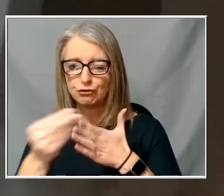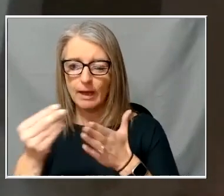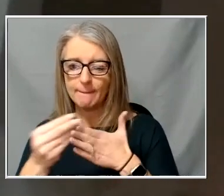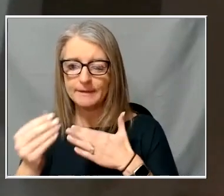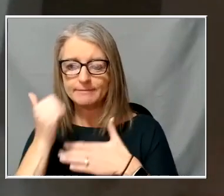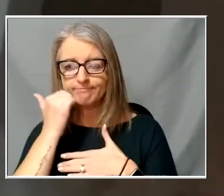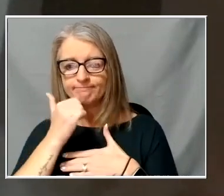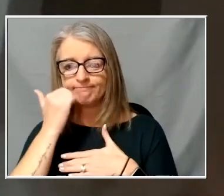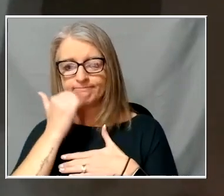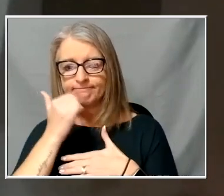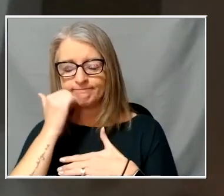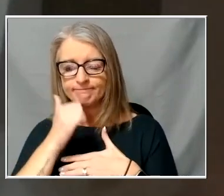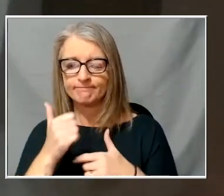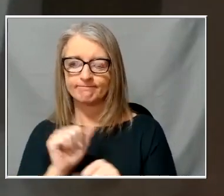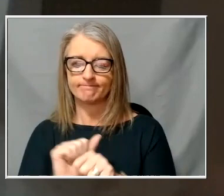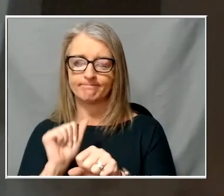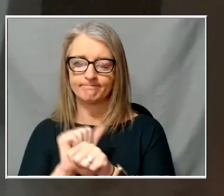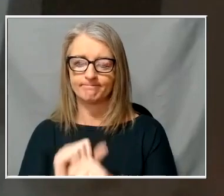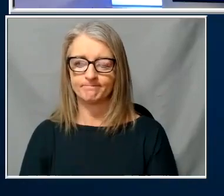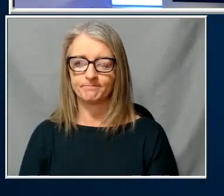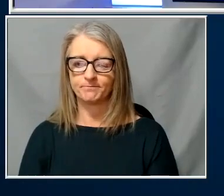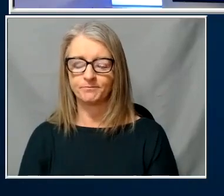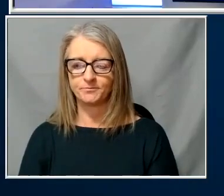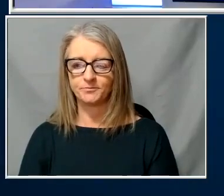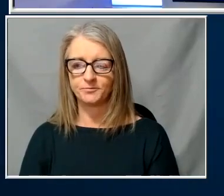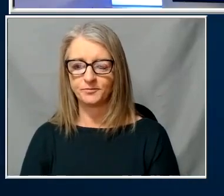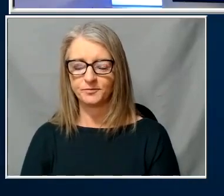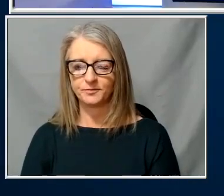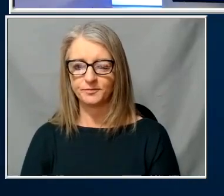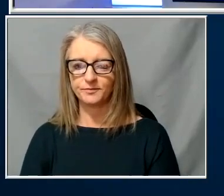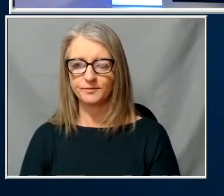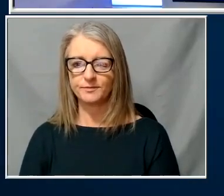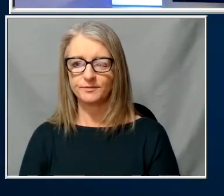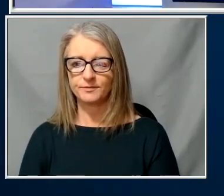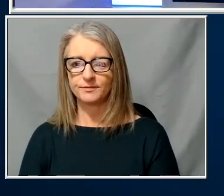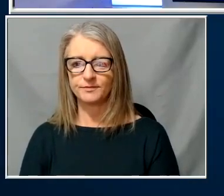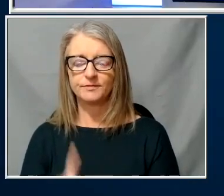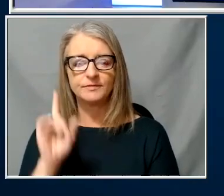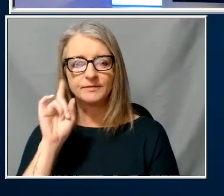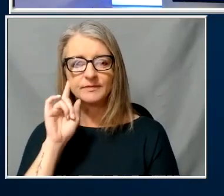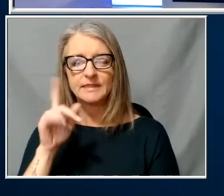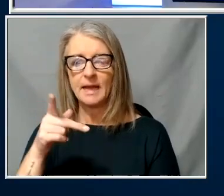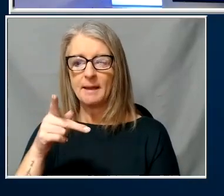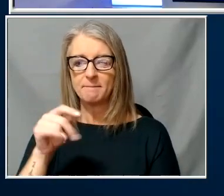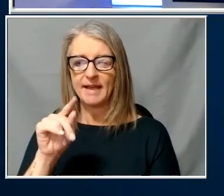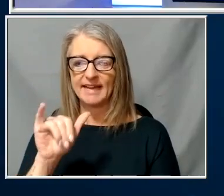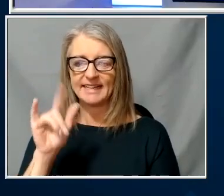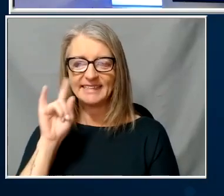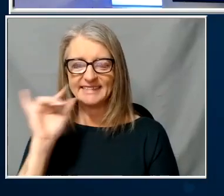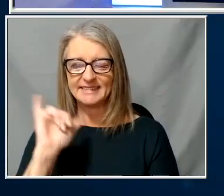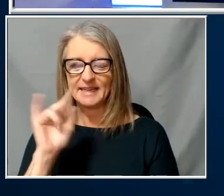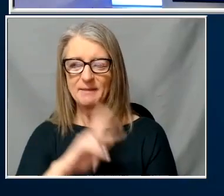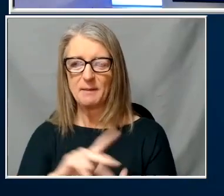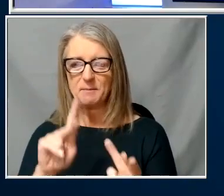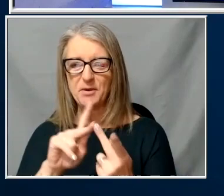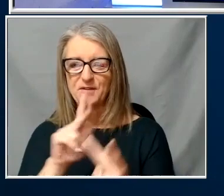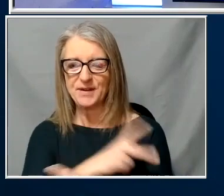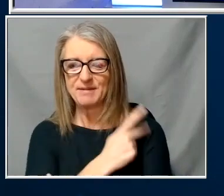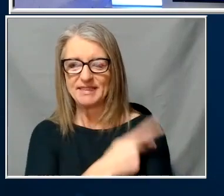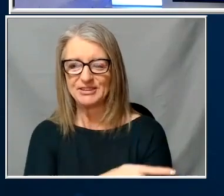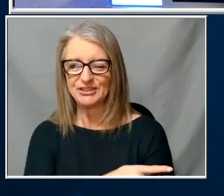my daily work. Wow, Patty, Susan's like the perfect patient. So Emily has a question.